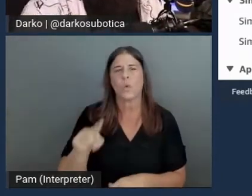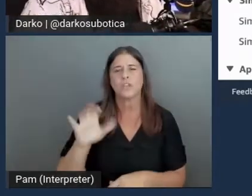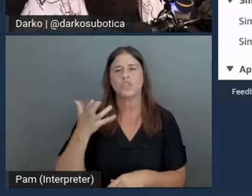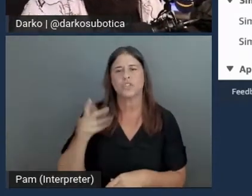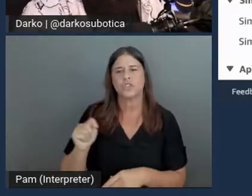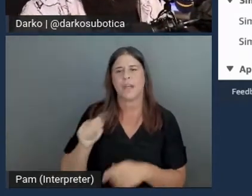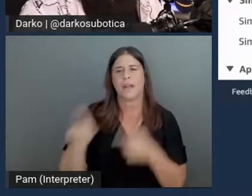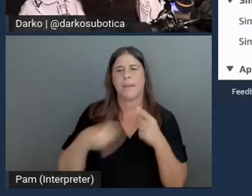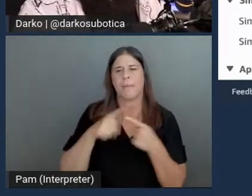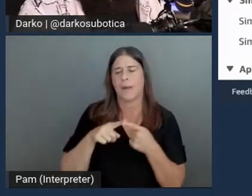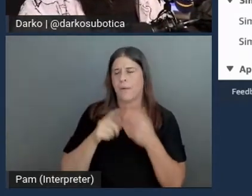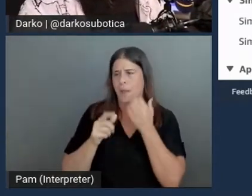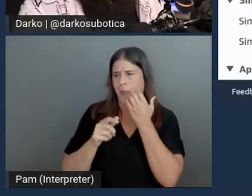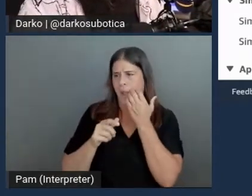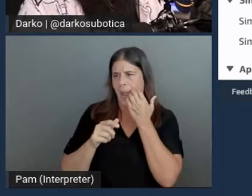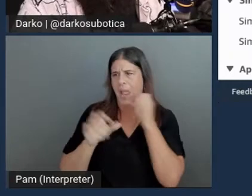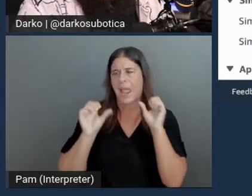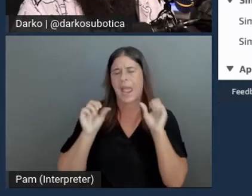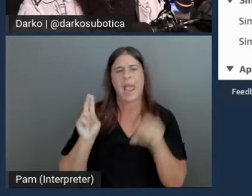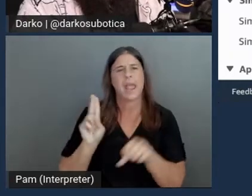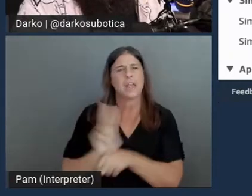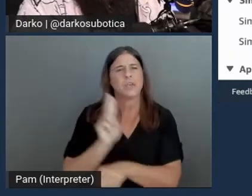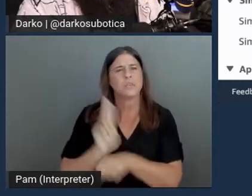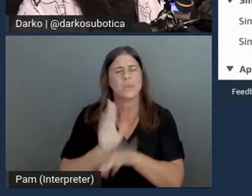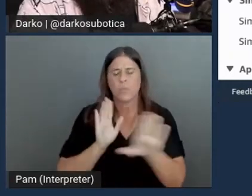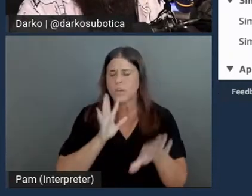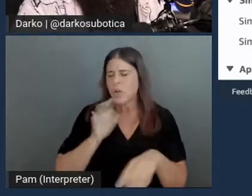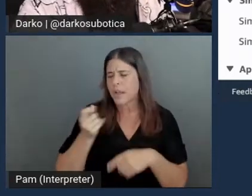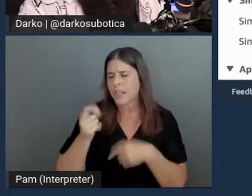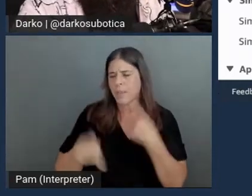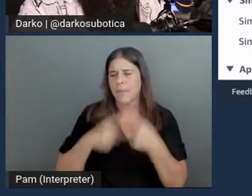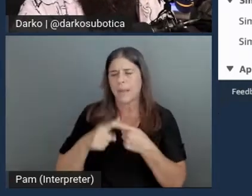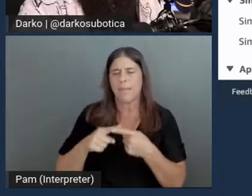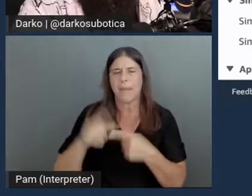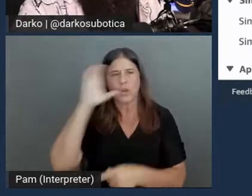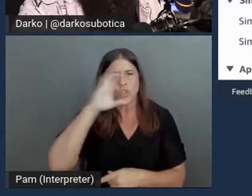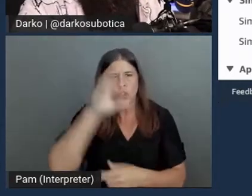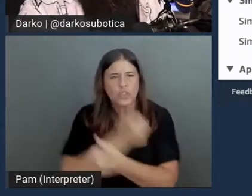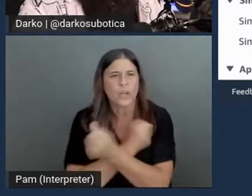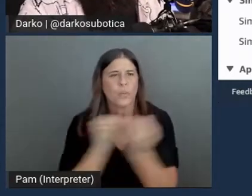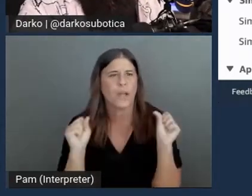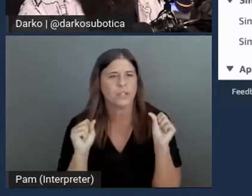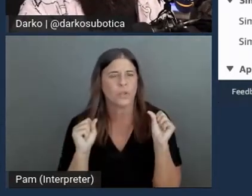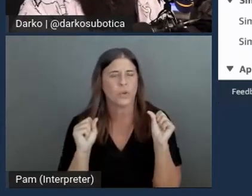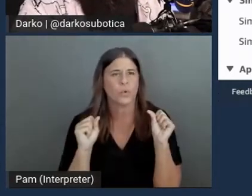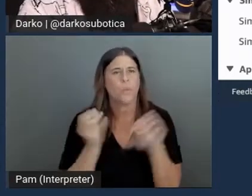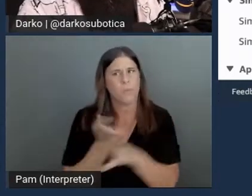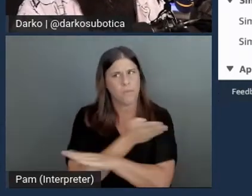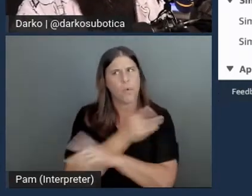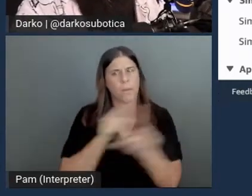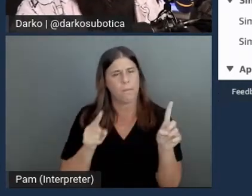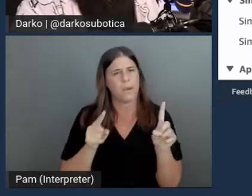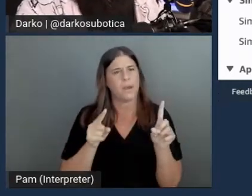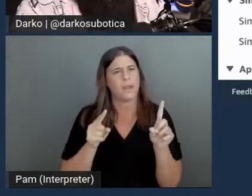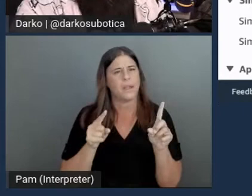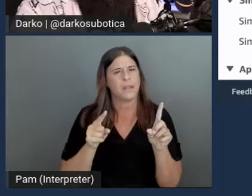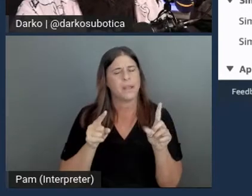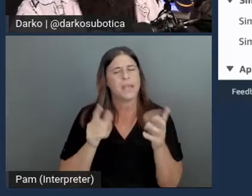about being able to use. We talked a little bit about search and rescue before, but is